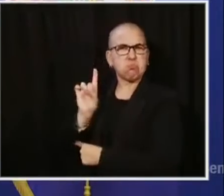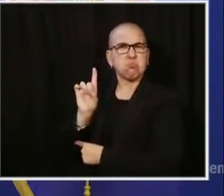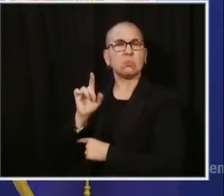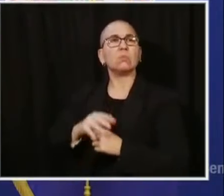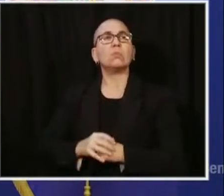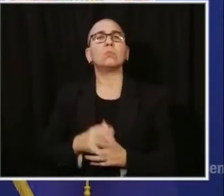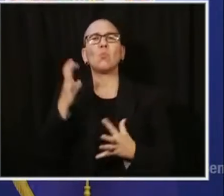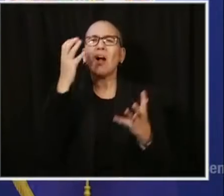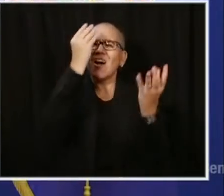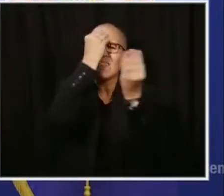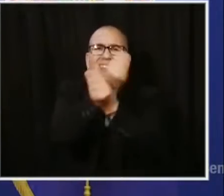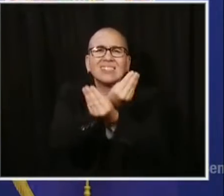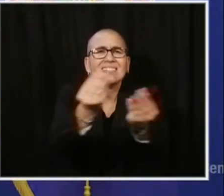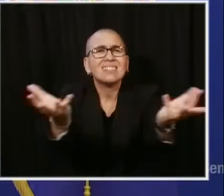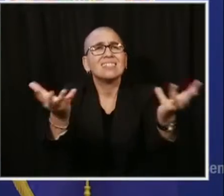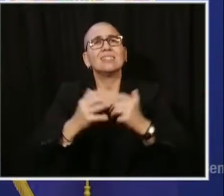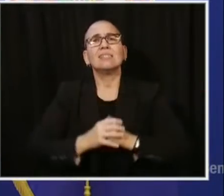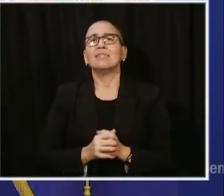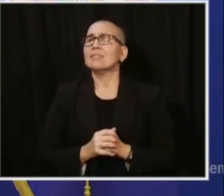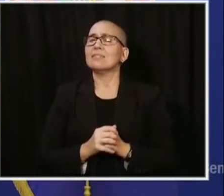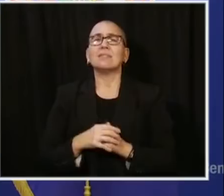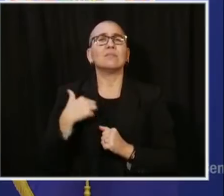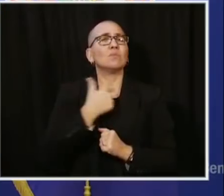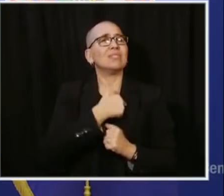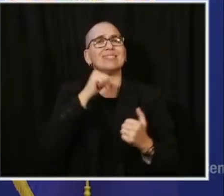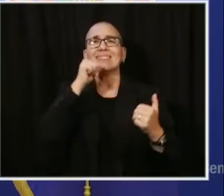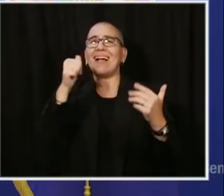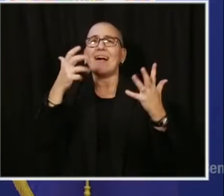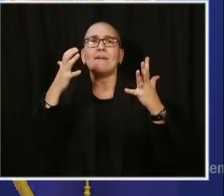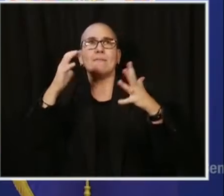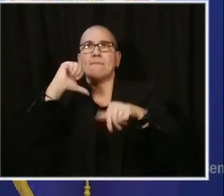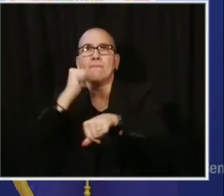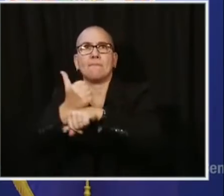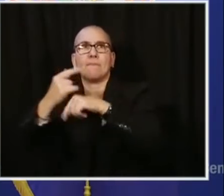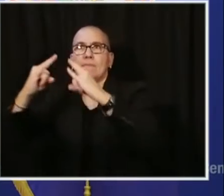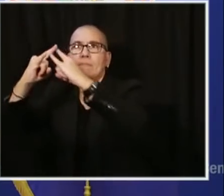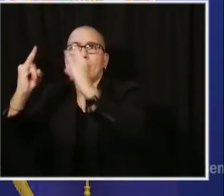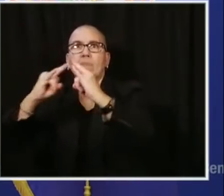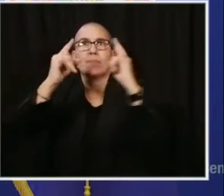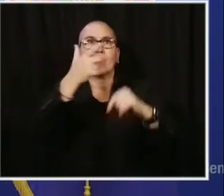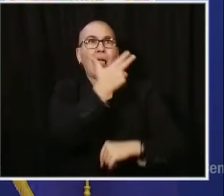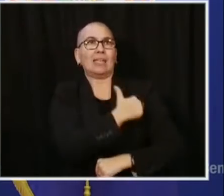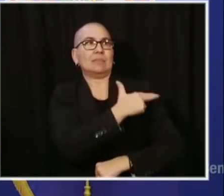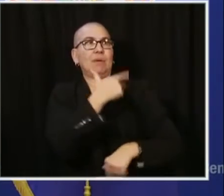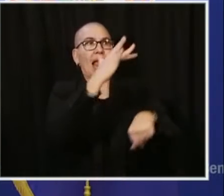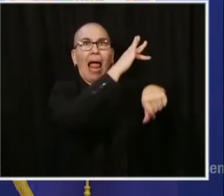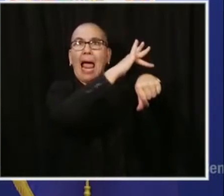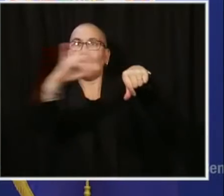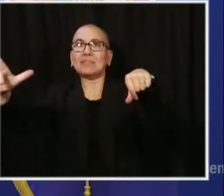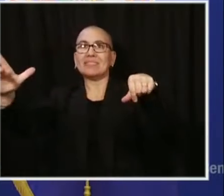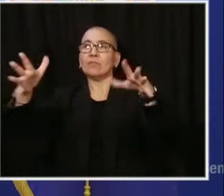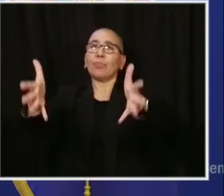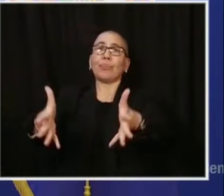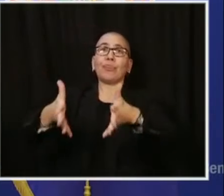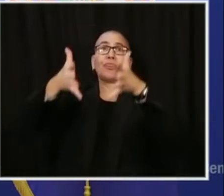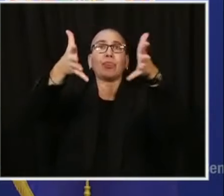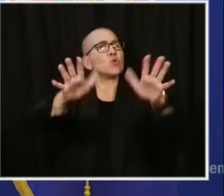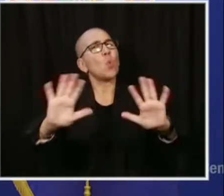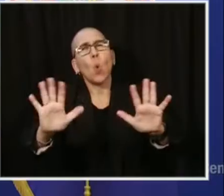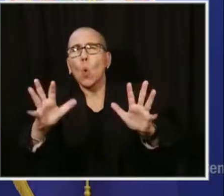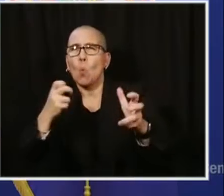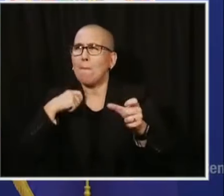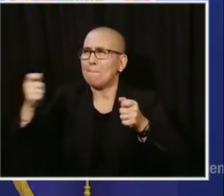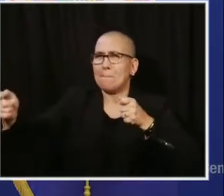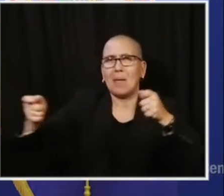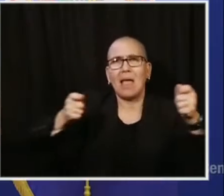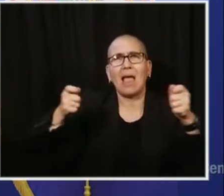empty hospital space. It doesn't make sense economically. It doesn't make sense space-wise. So our hospital capacity, what we've learned is